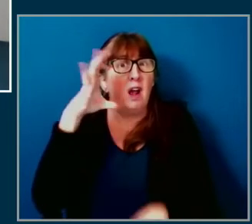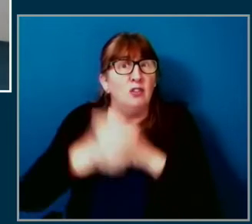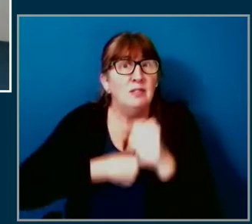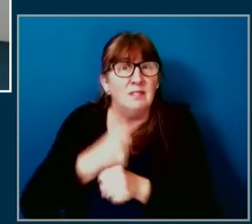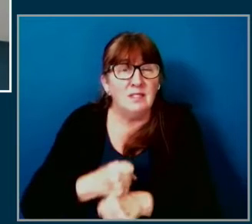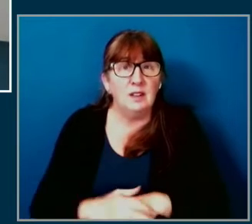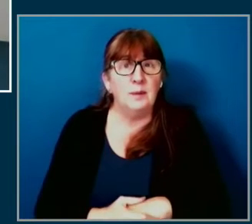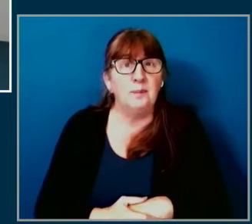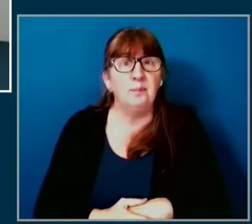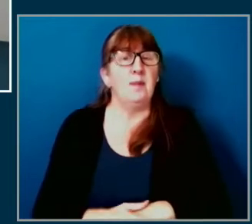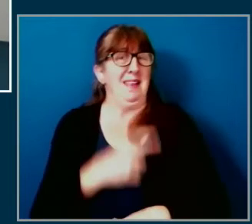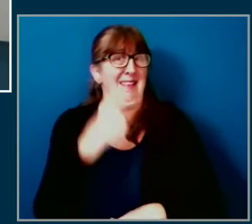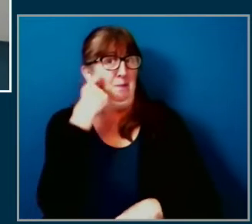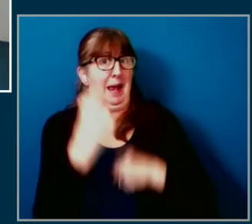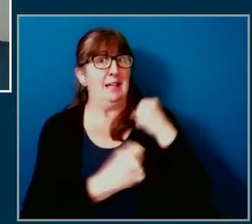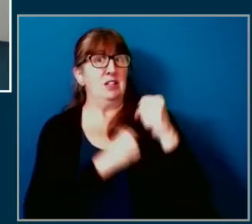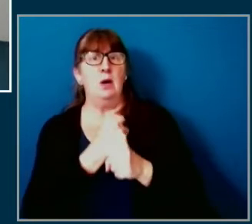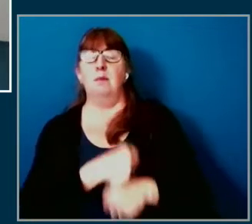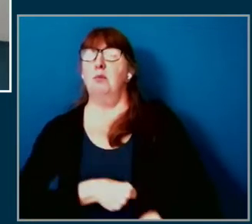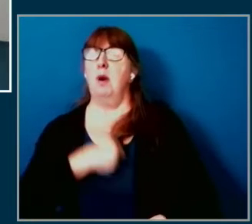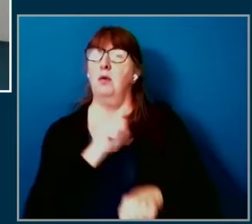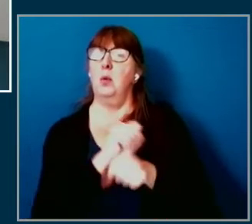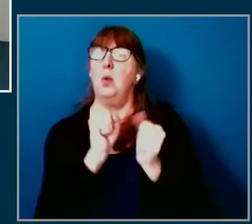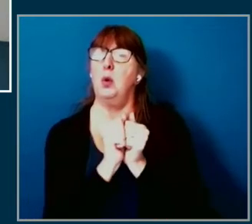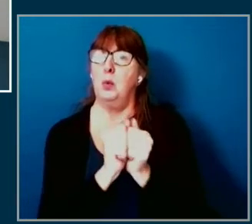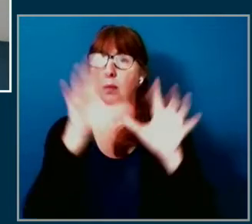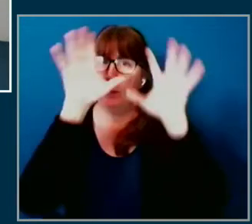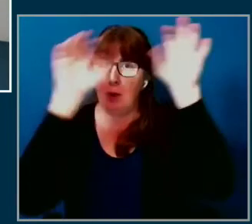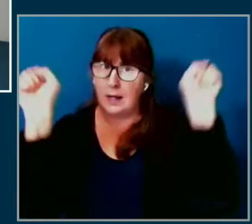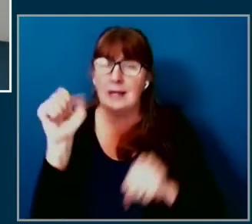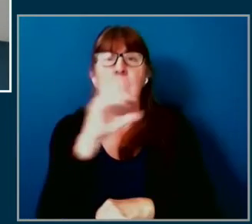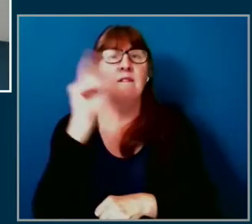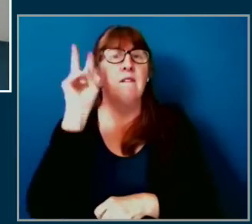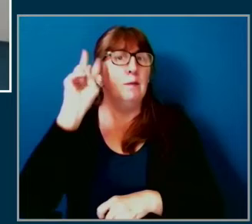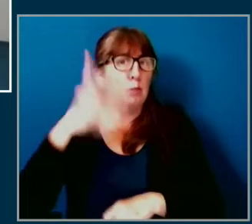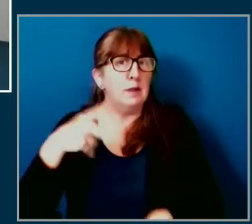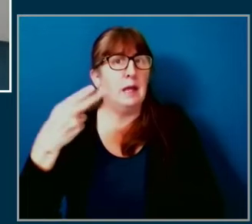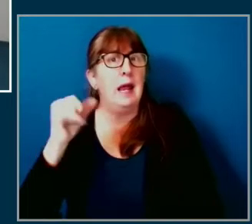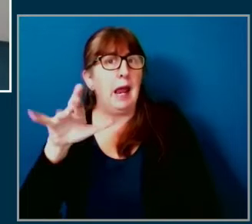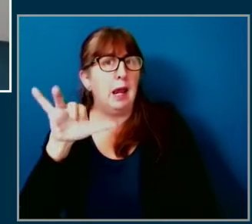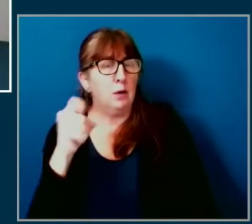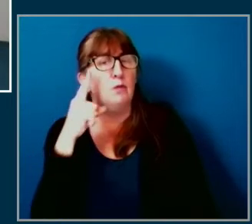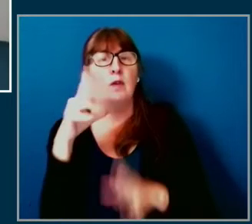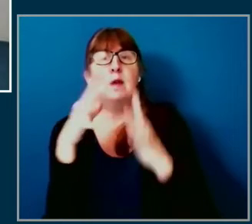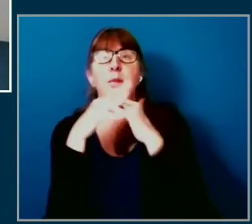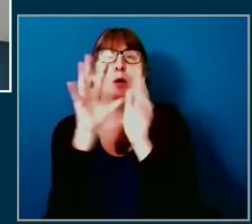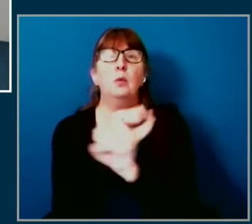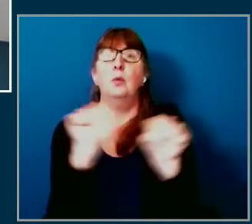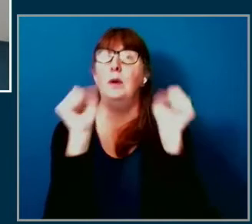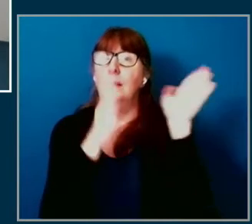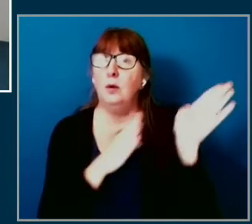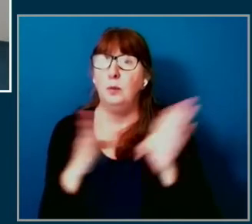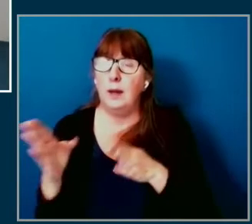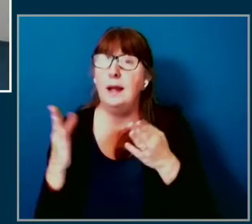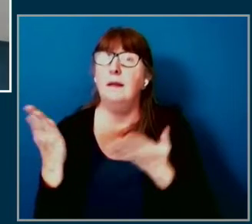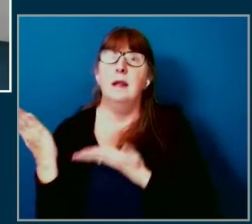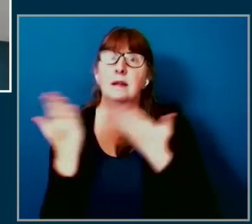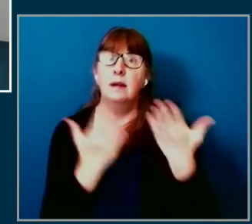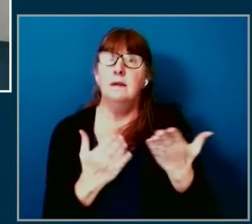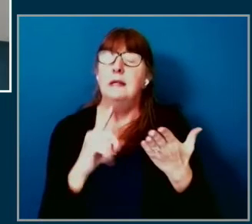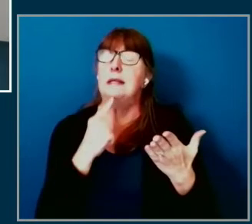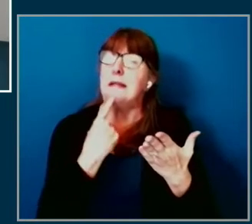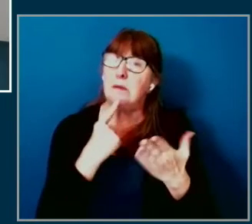President Biden and Vice President Harris to pass the American Rescue Plan, which delivered desperately needed COVID